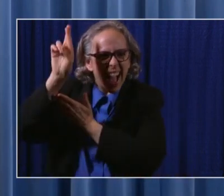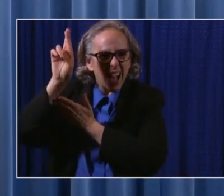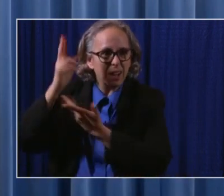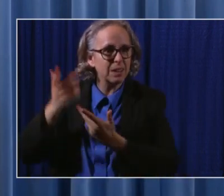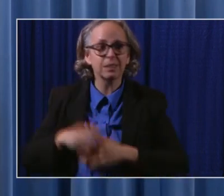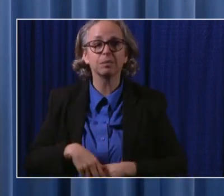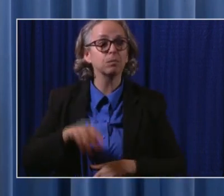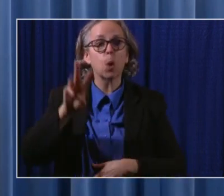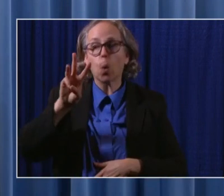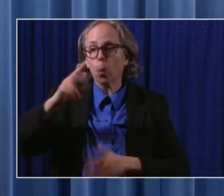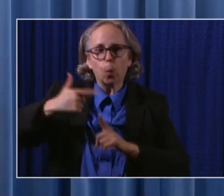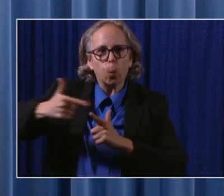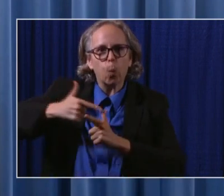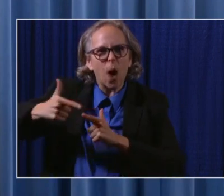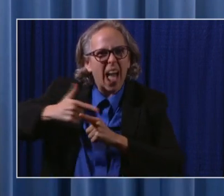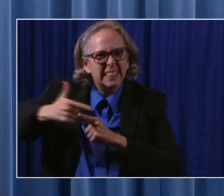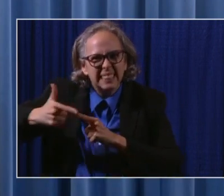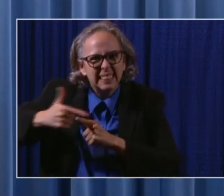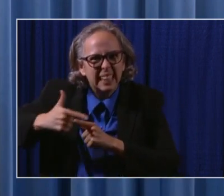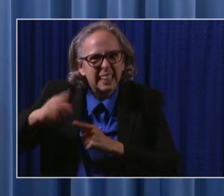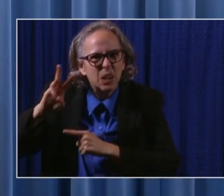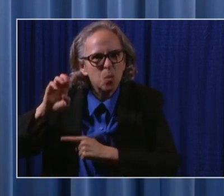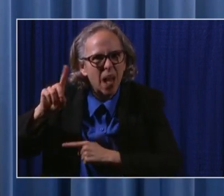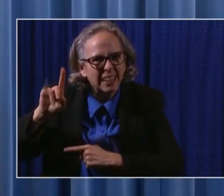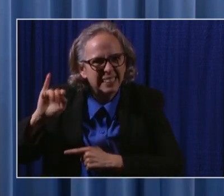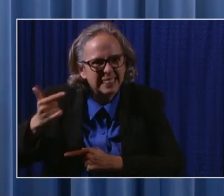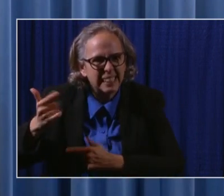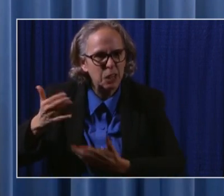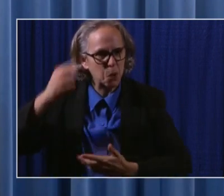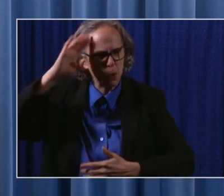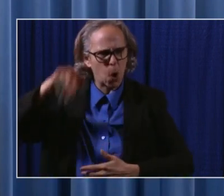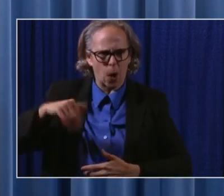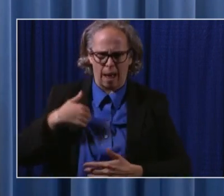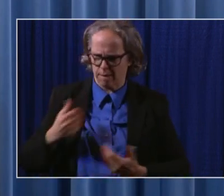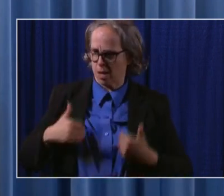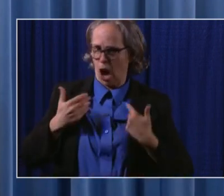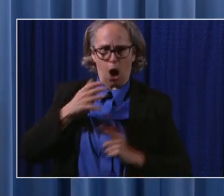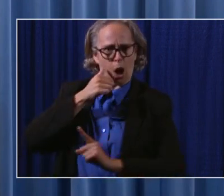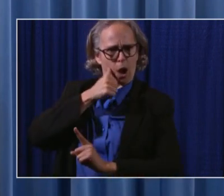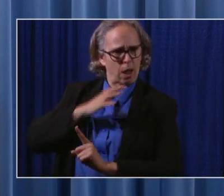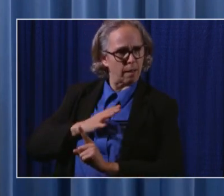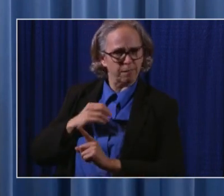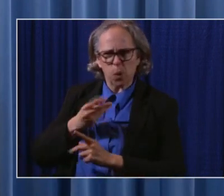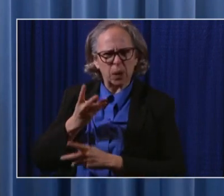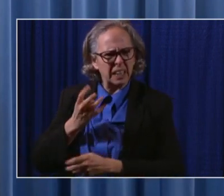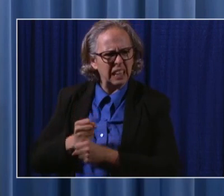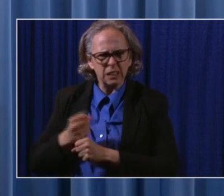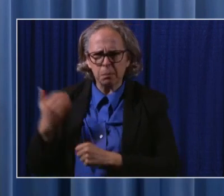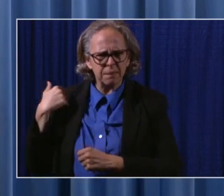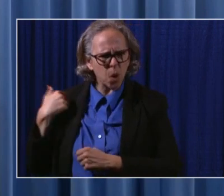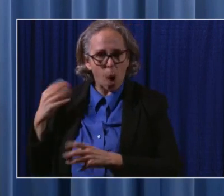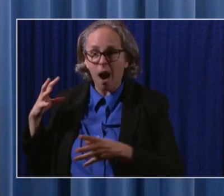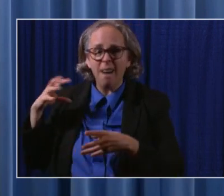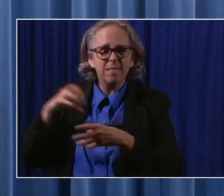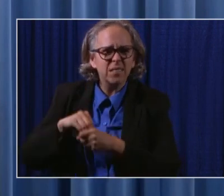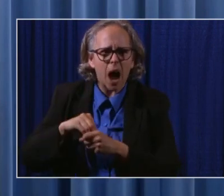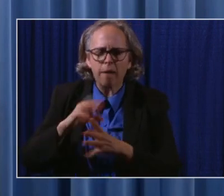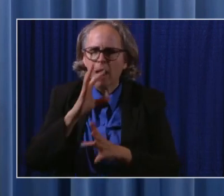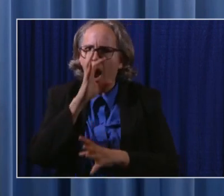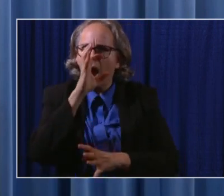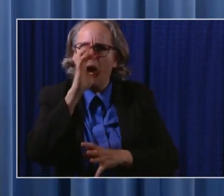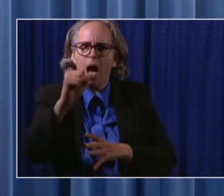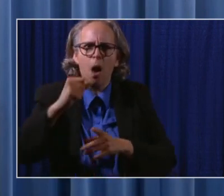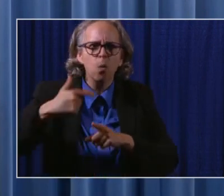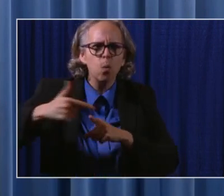and I know a young lady from Greene County who a number of years ago, that's how she got interested in welding. We